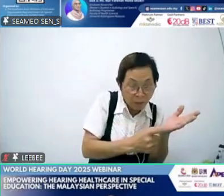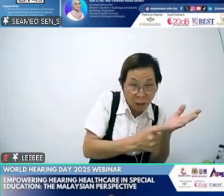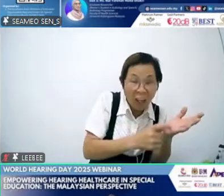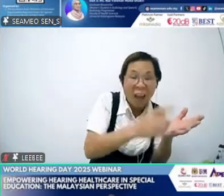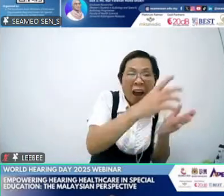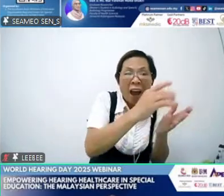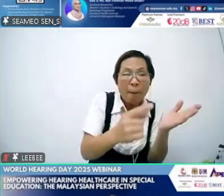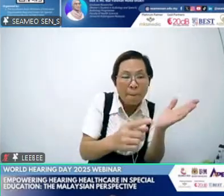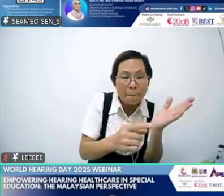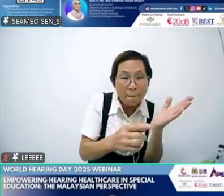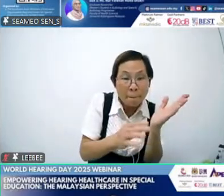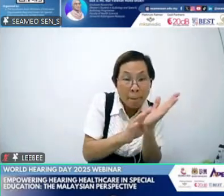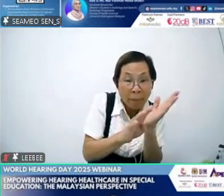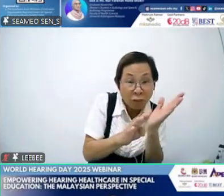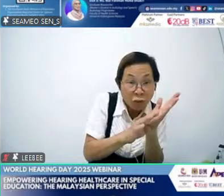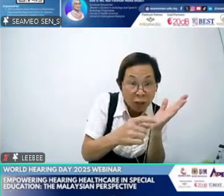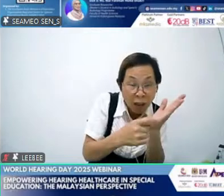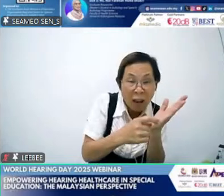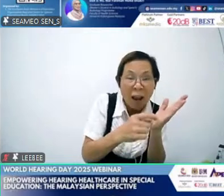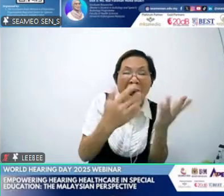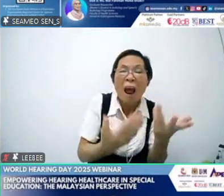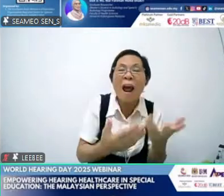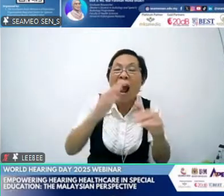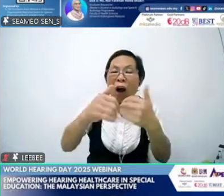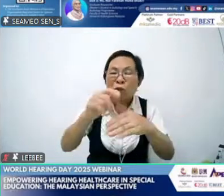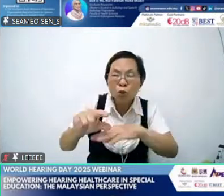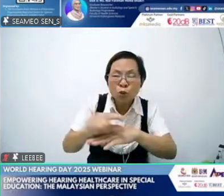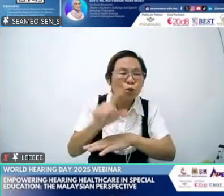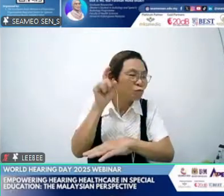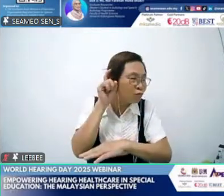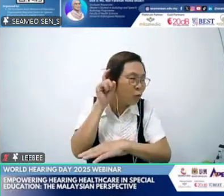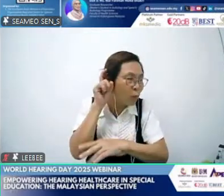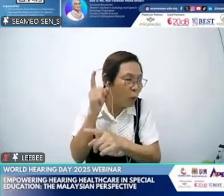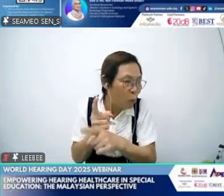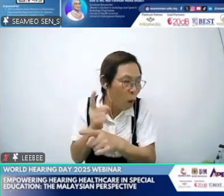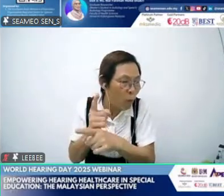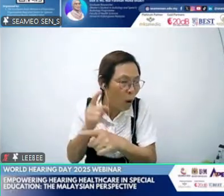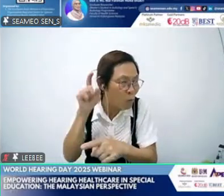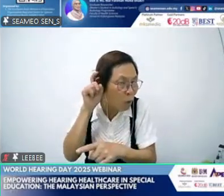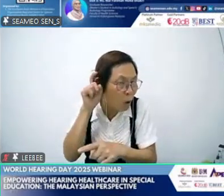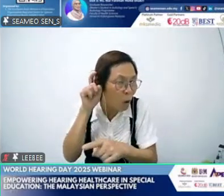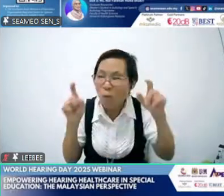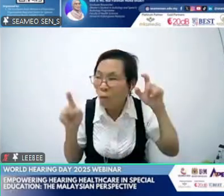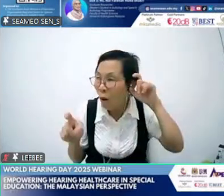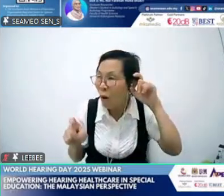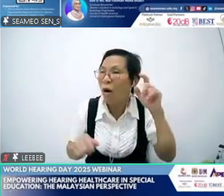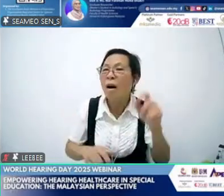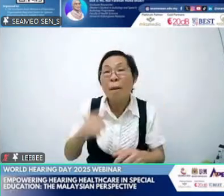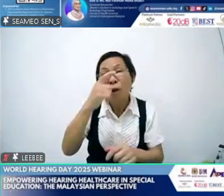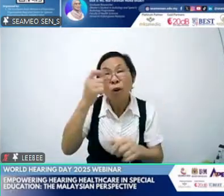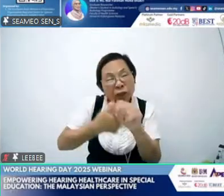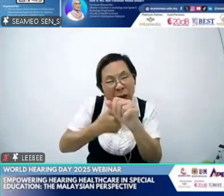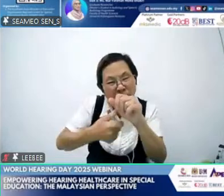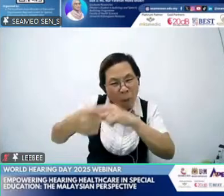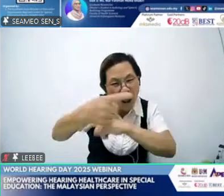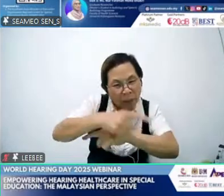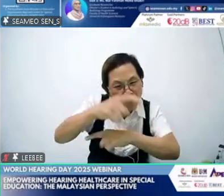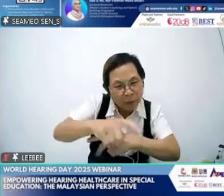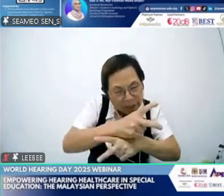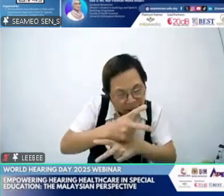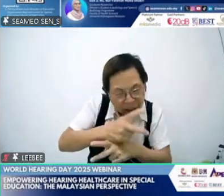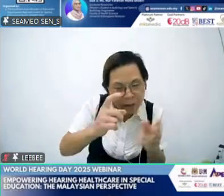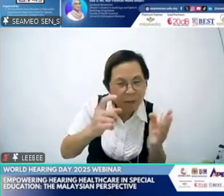and how to properly wear and remove the hearing aid. Since daily care is essential, topic